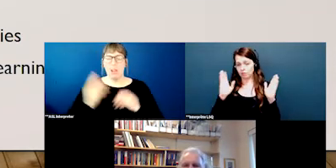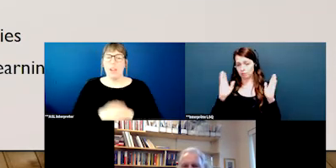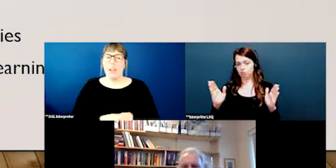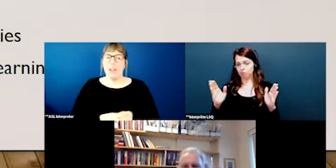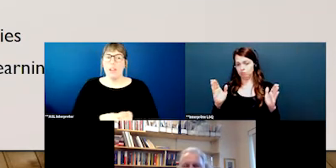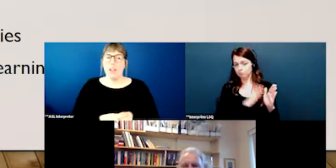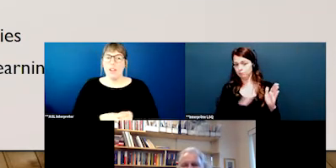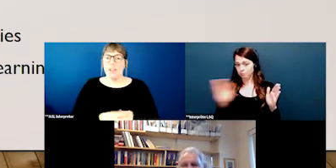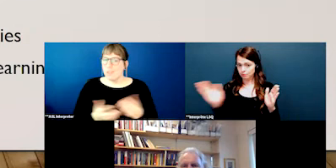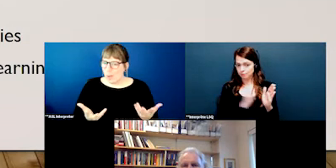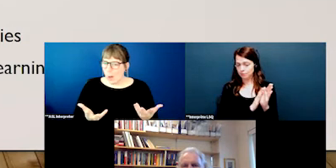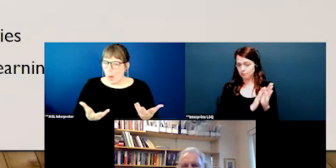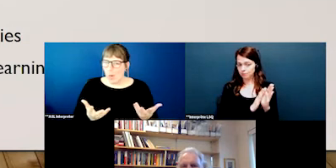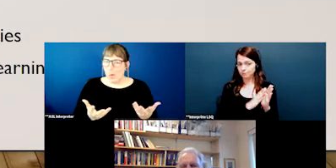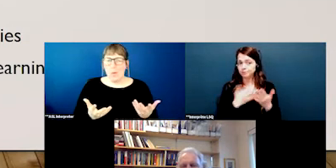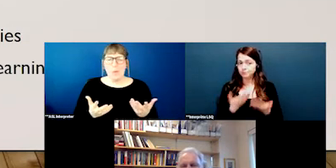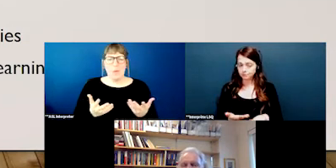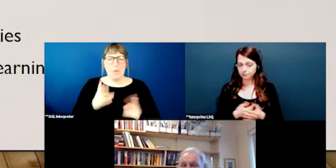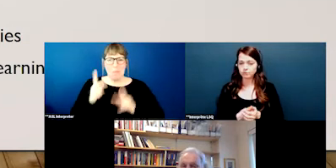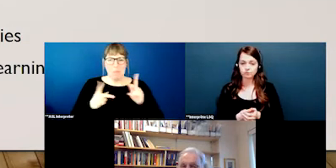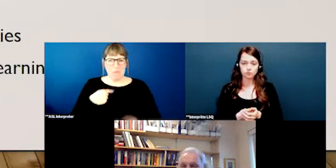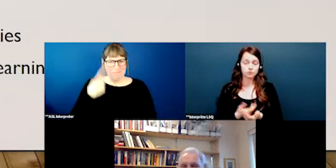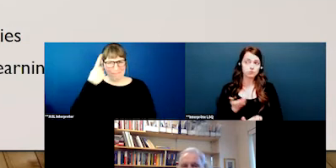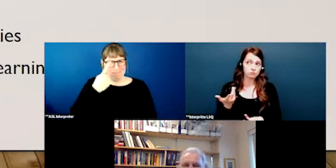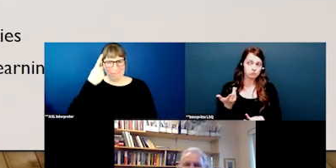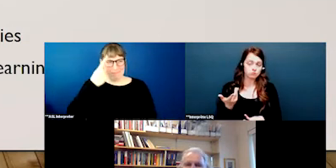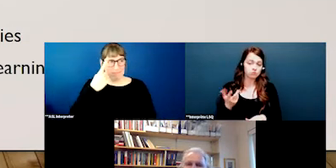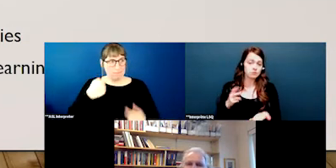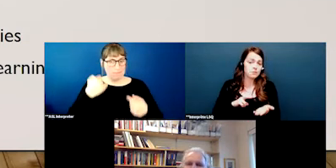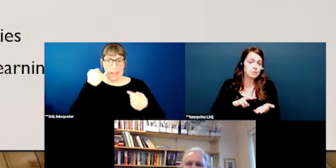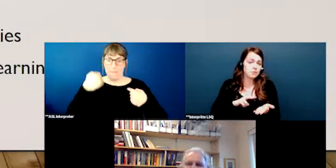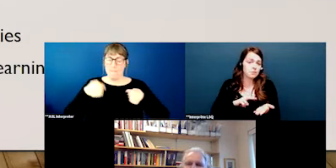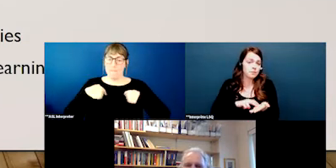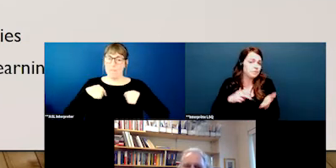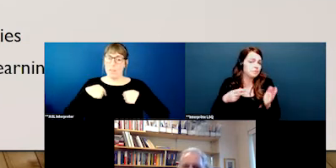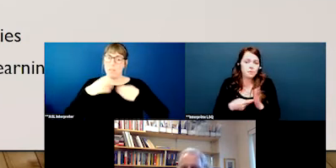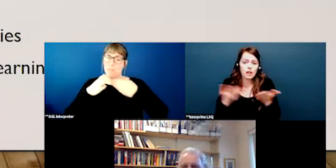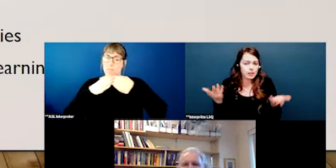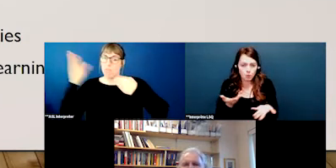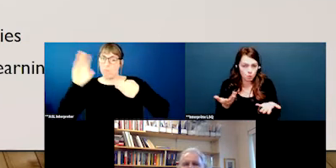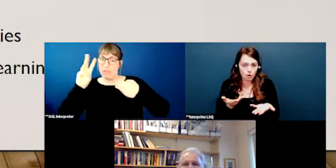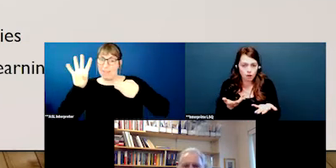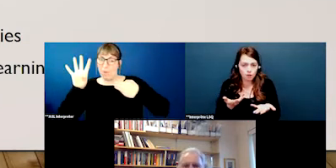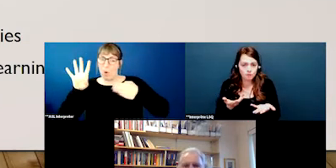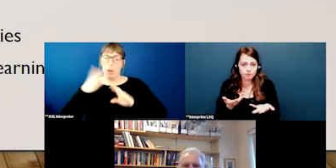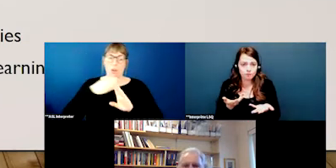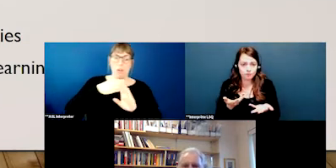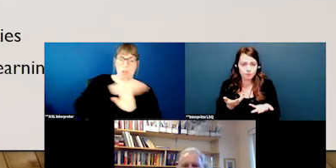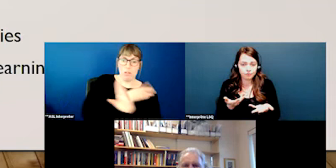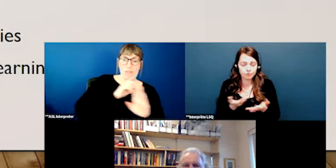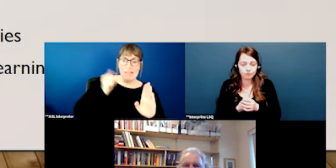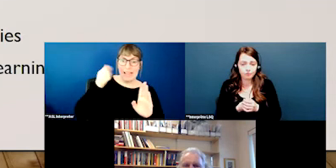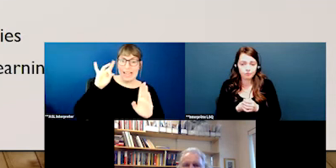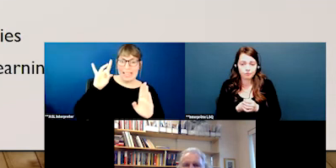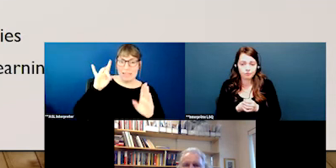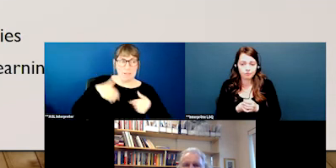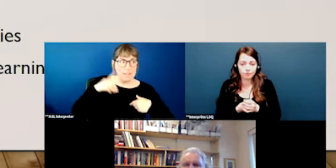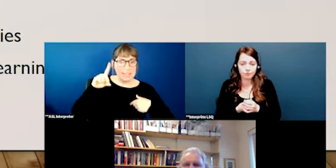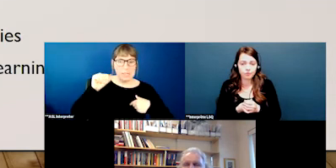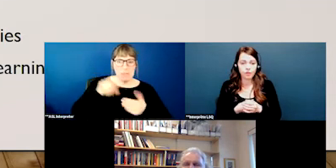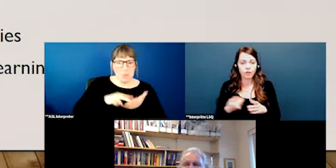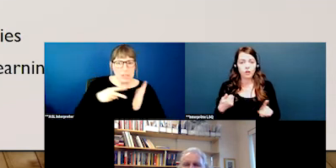what does that leave, or what does that mean for younger youth and children living with